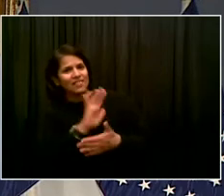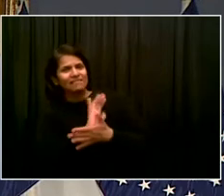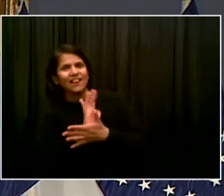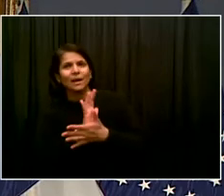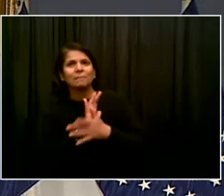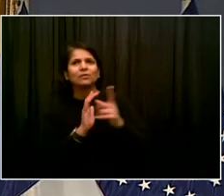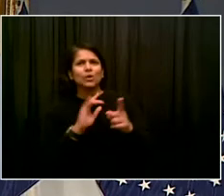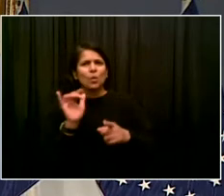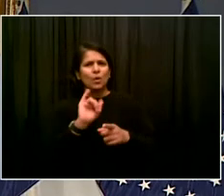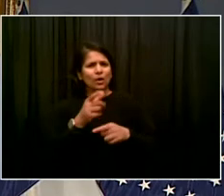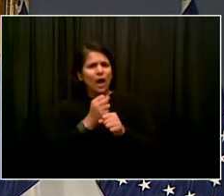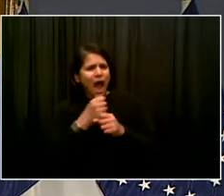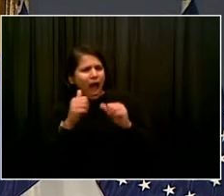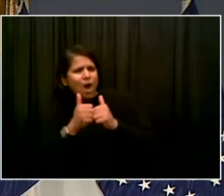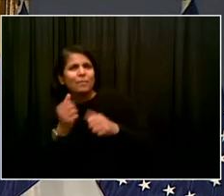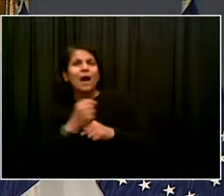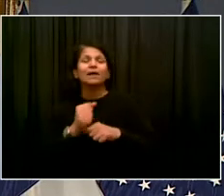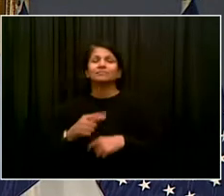at